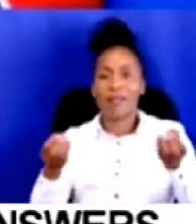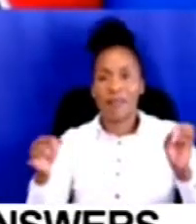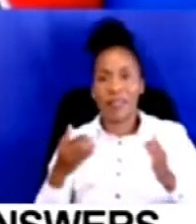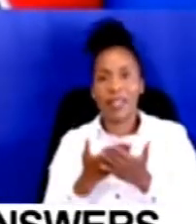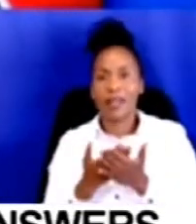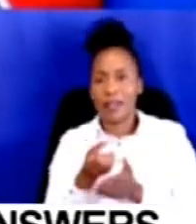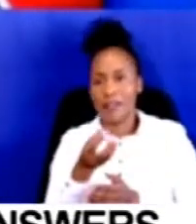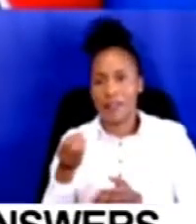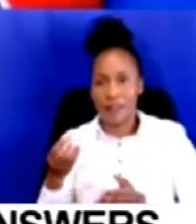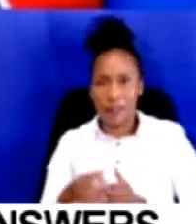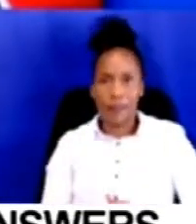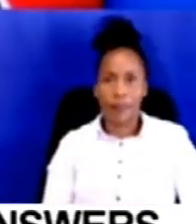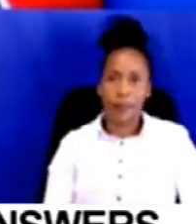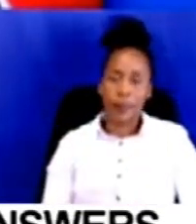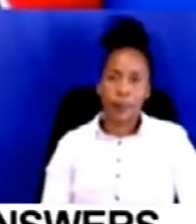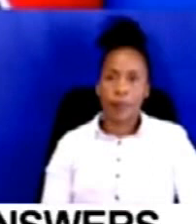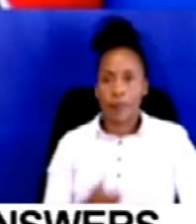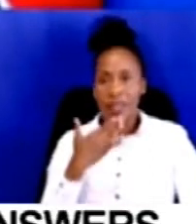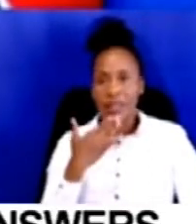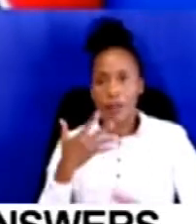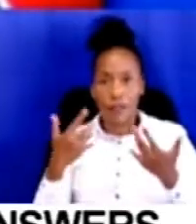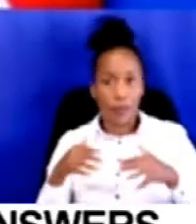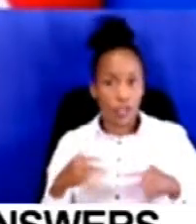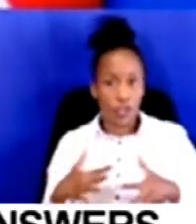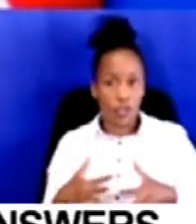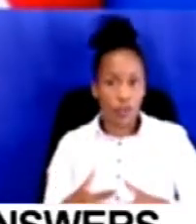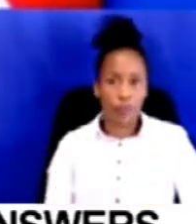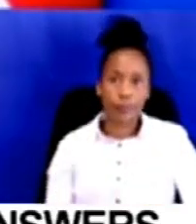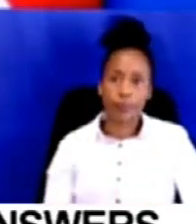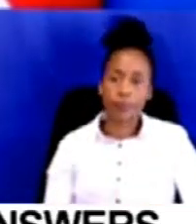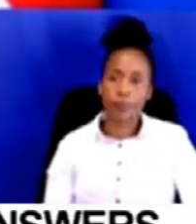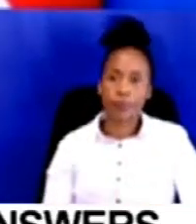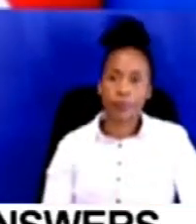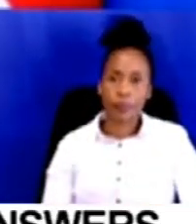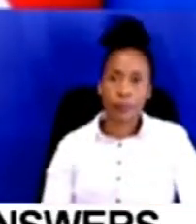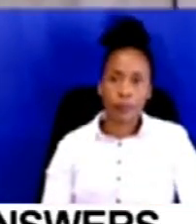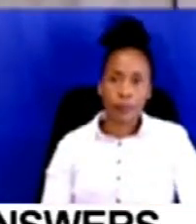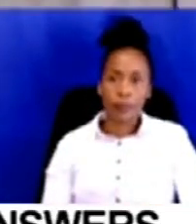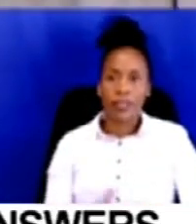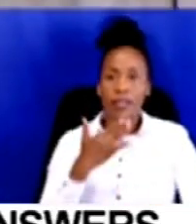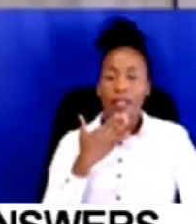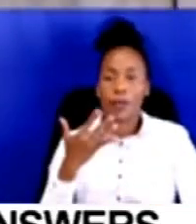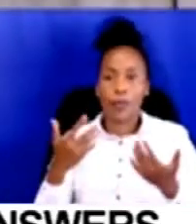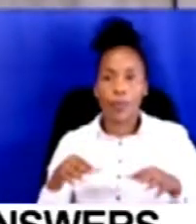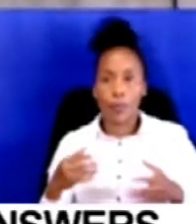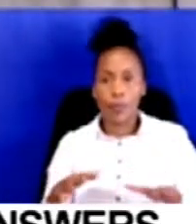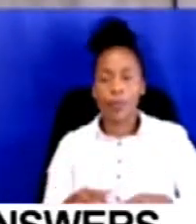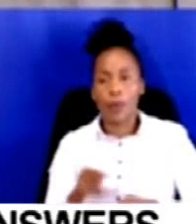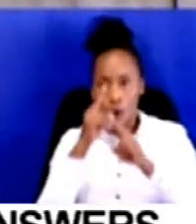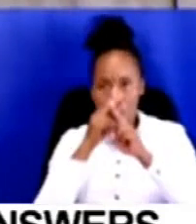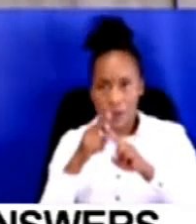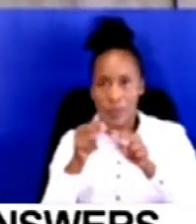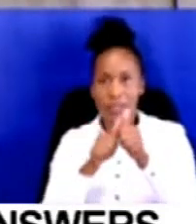Thank you very much. Thank you very much, Honorable